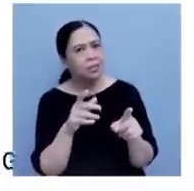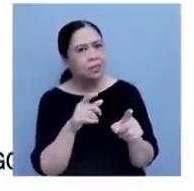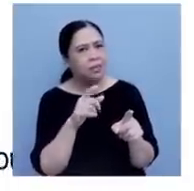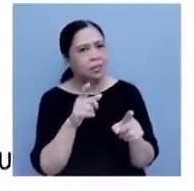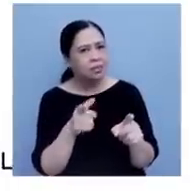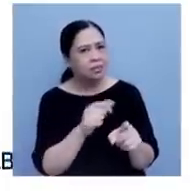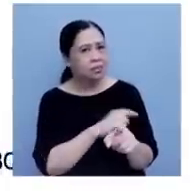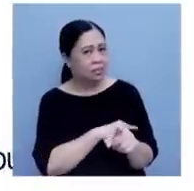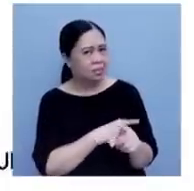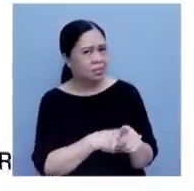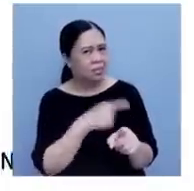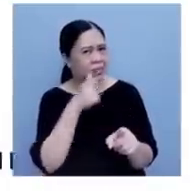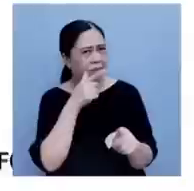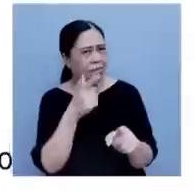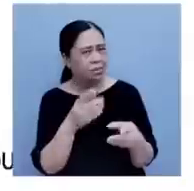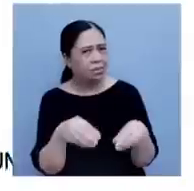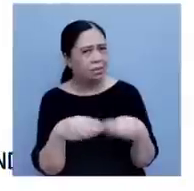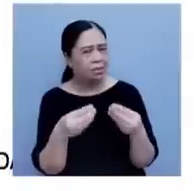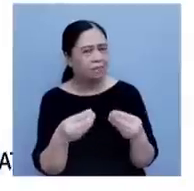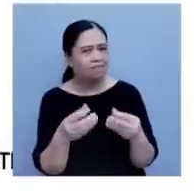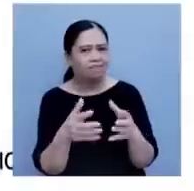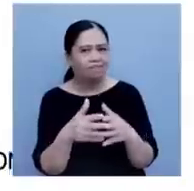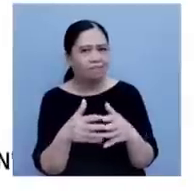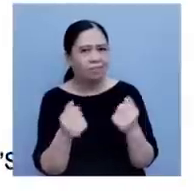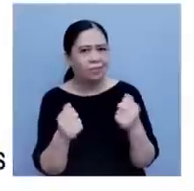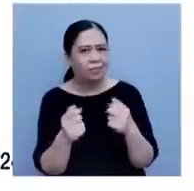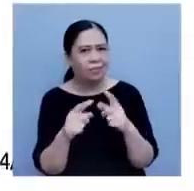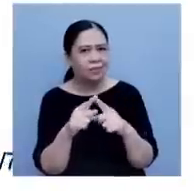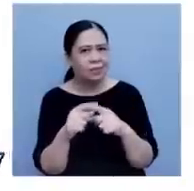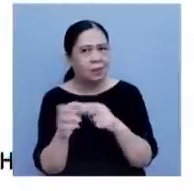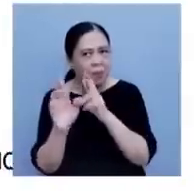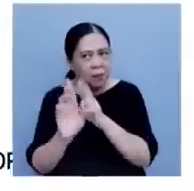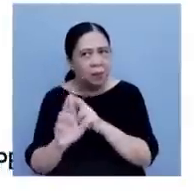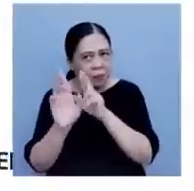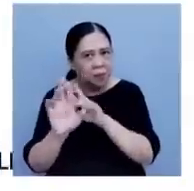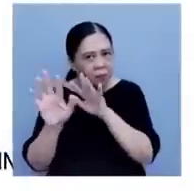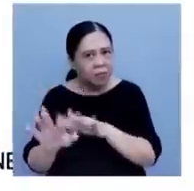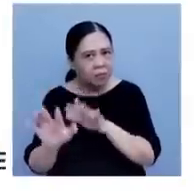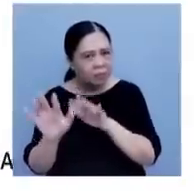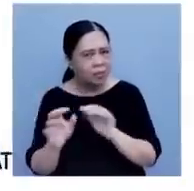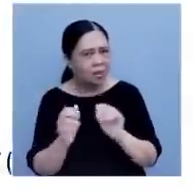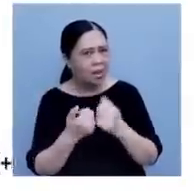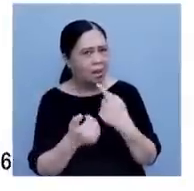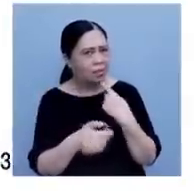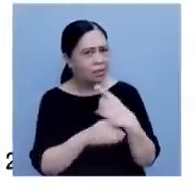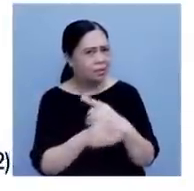power seems to have given way to parliamentary courtesy. How do you defend this, Congresswoman?